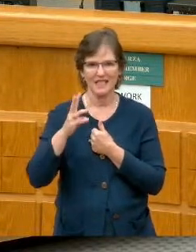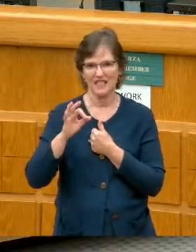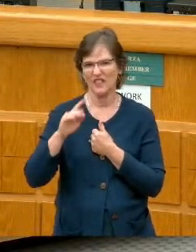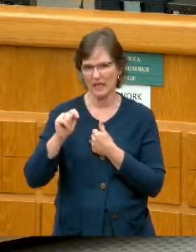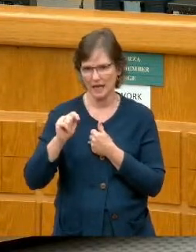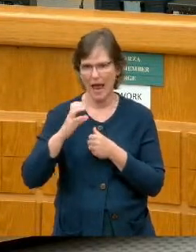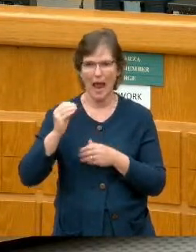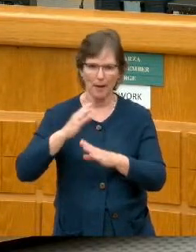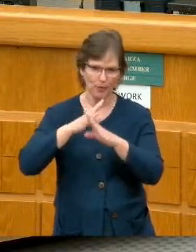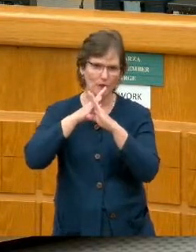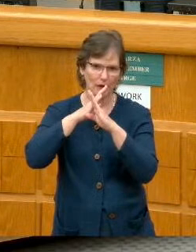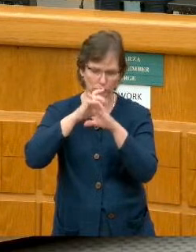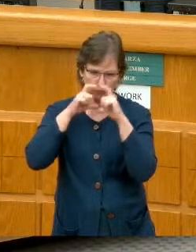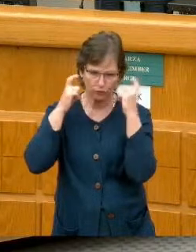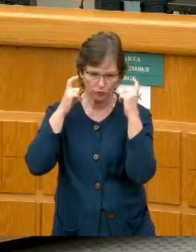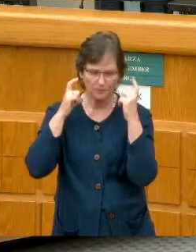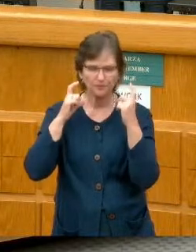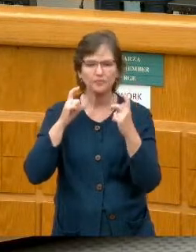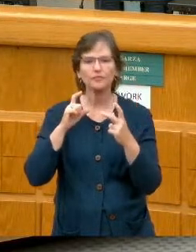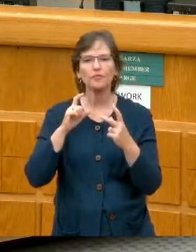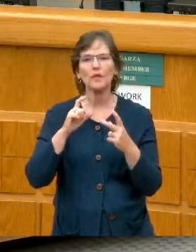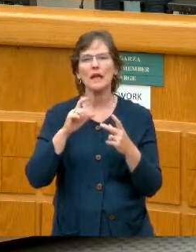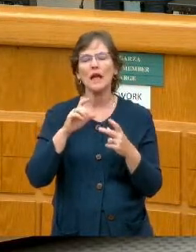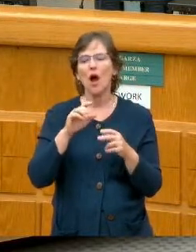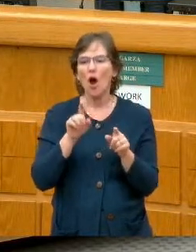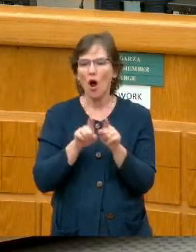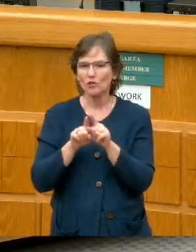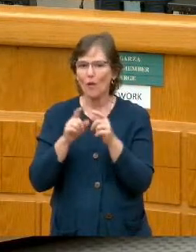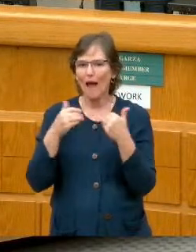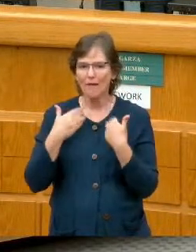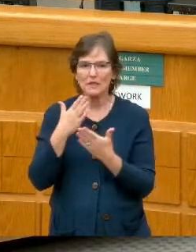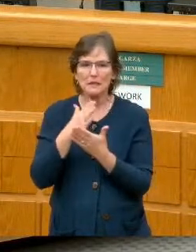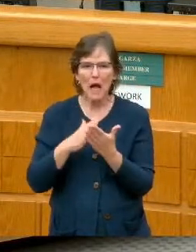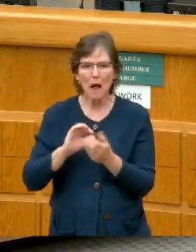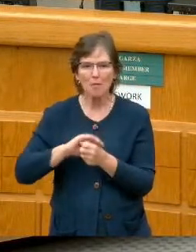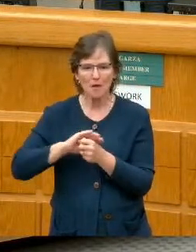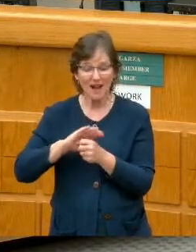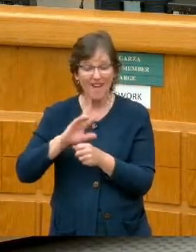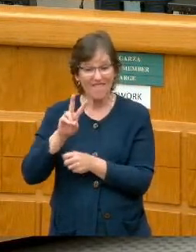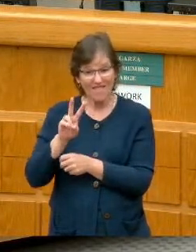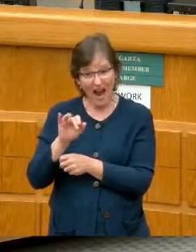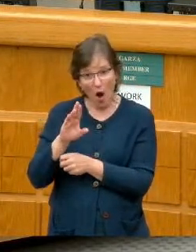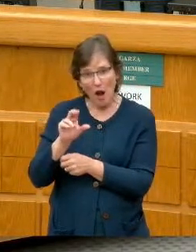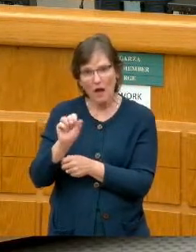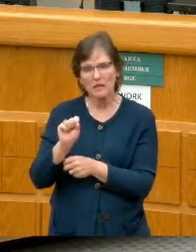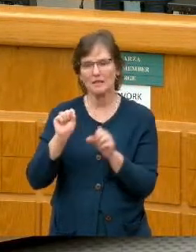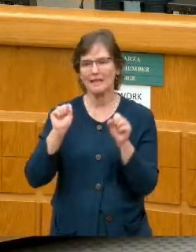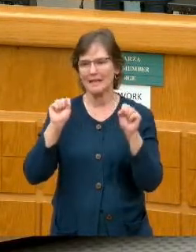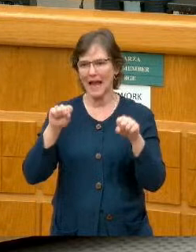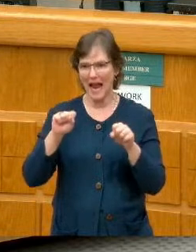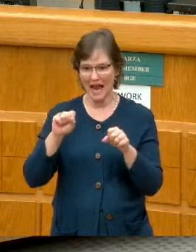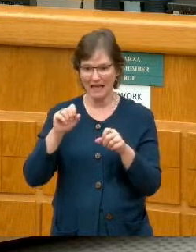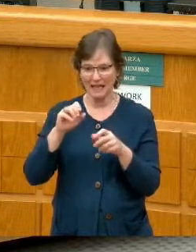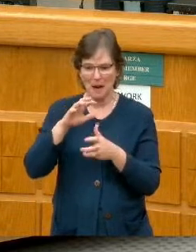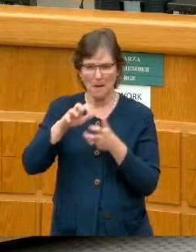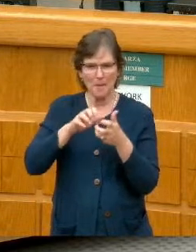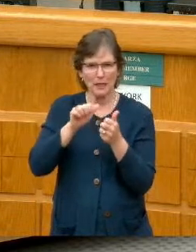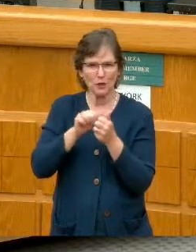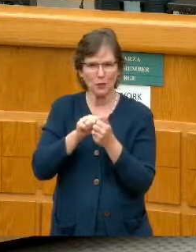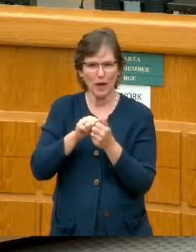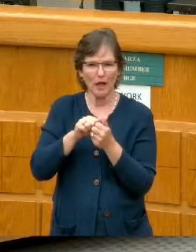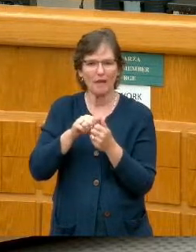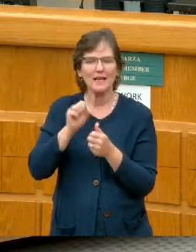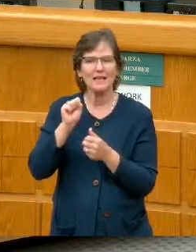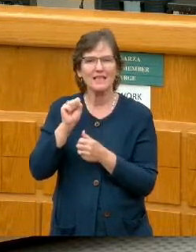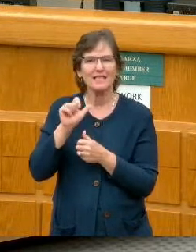them, and they travel farther than 6 feet. So you want to be at least 6 feet away, but really you want to be farther, have a face covering,